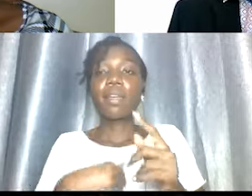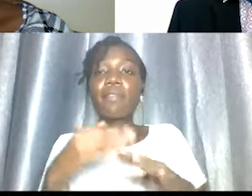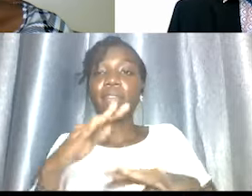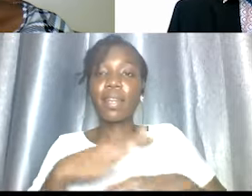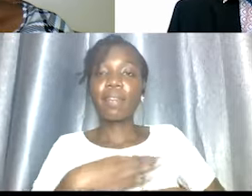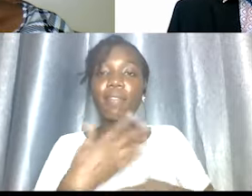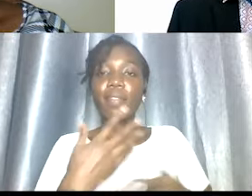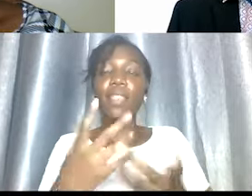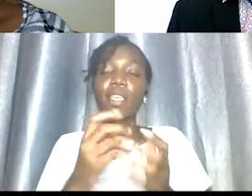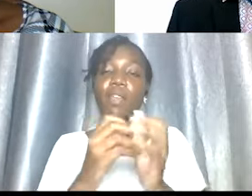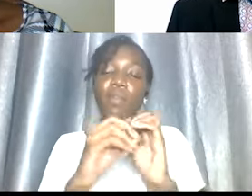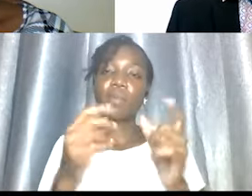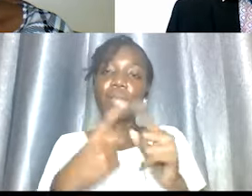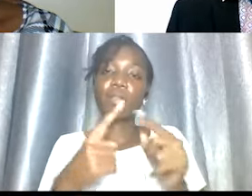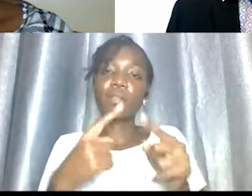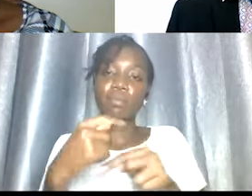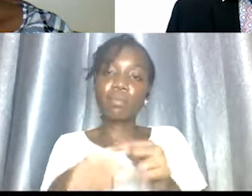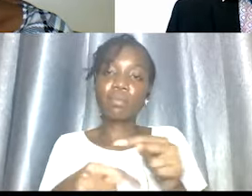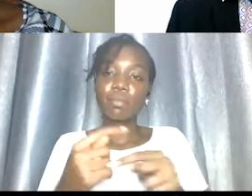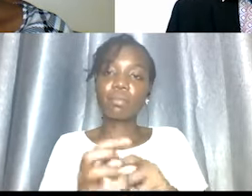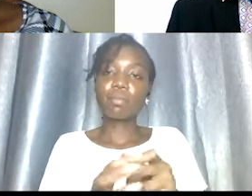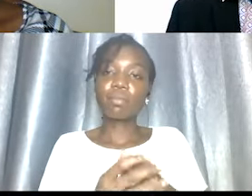this work.